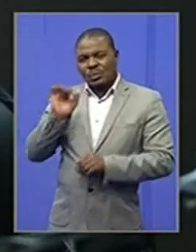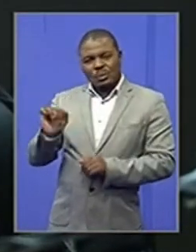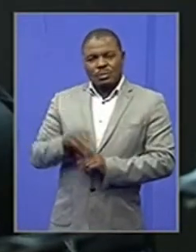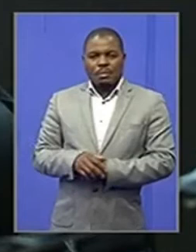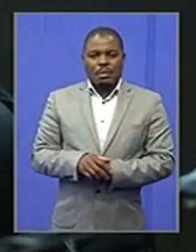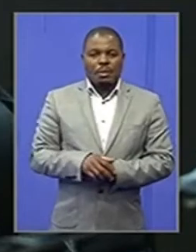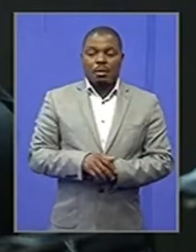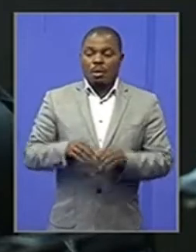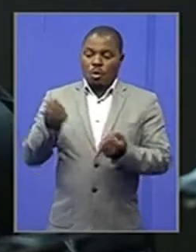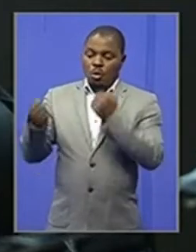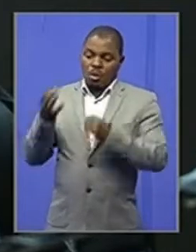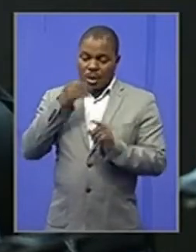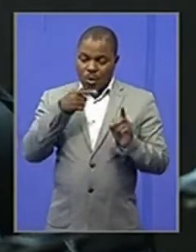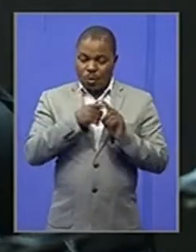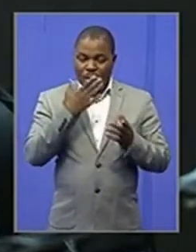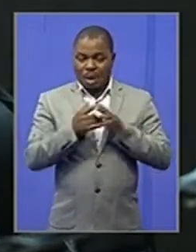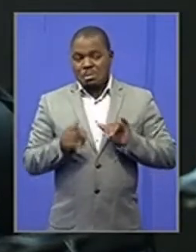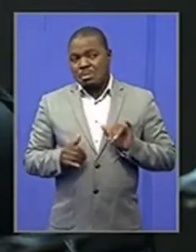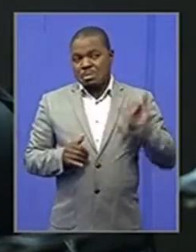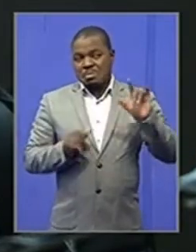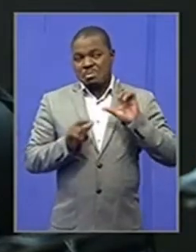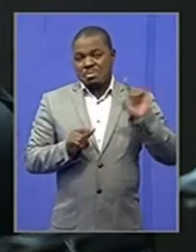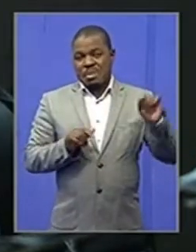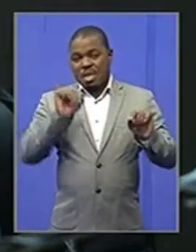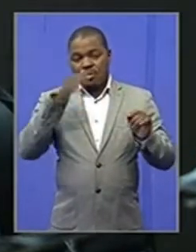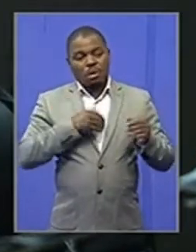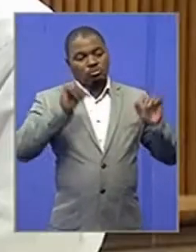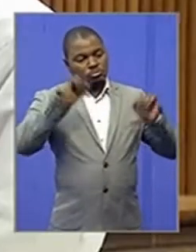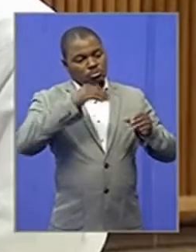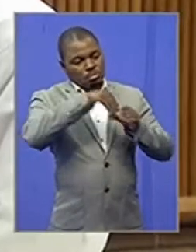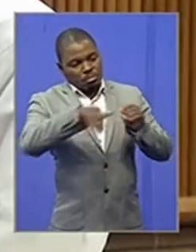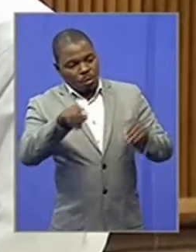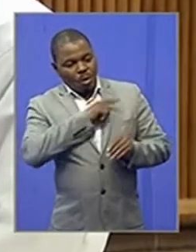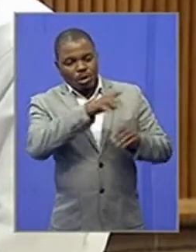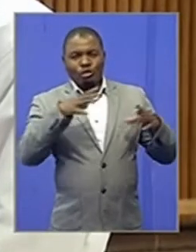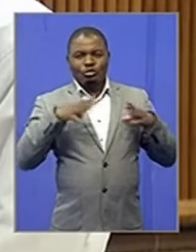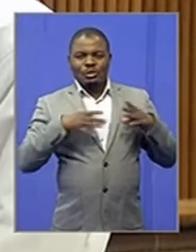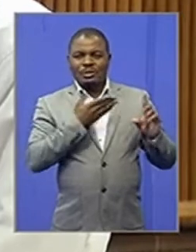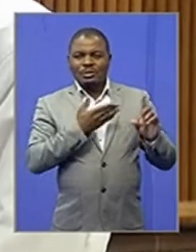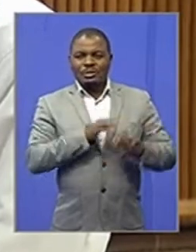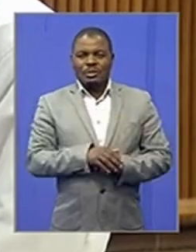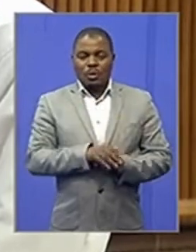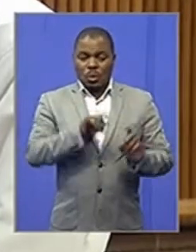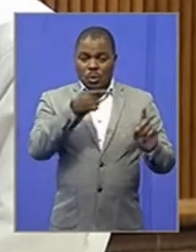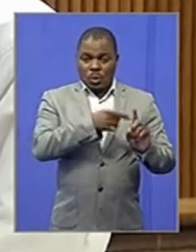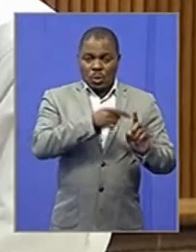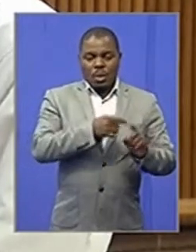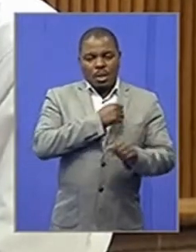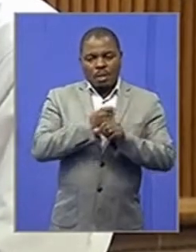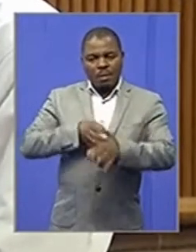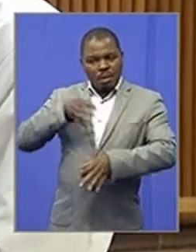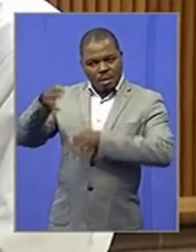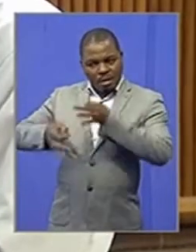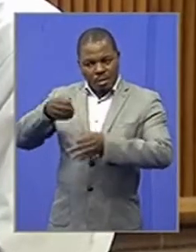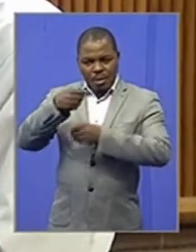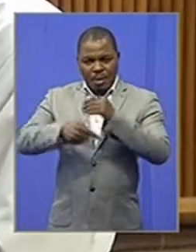le matshosetsi a go ka tsaya sefofane go ya go sele fa a ka rebolelwa beili jaaka a na le madi. E tlhalositse fa Sharma a reteletswe ke go tlhalosa ka ga